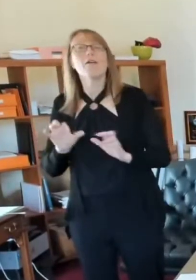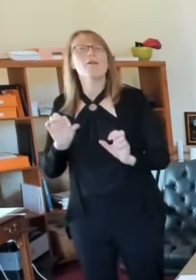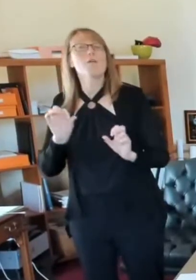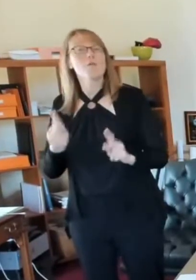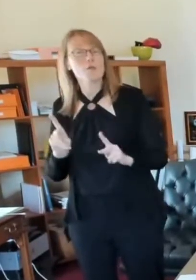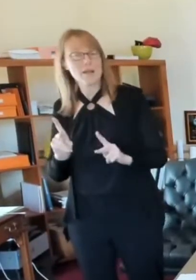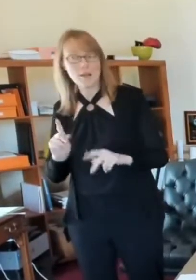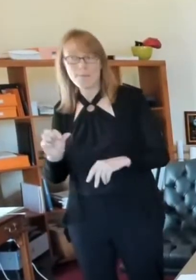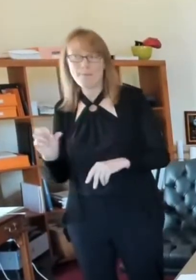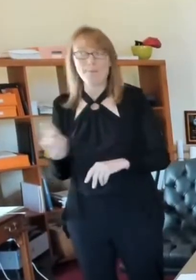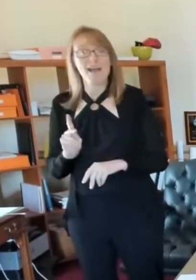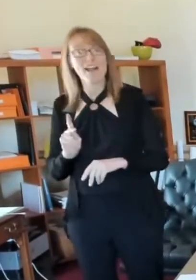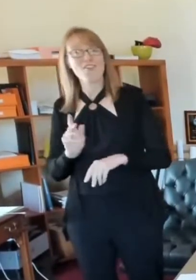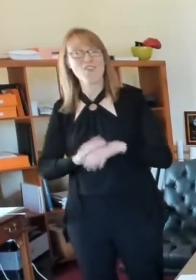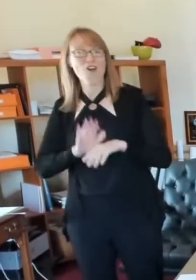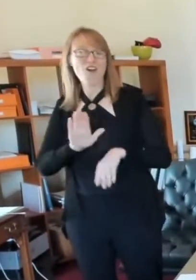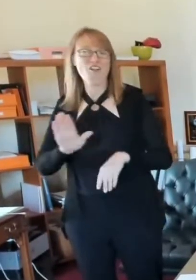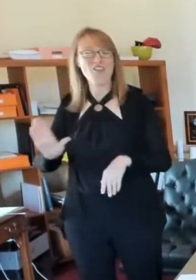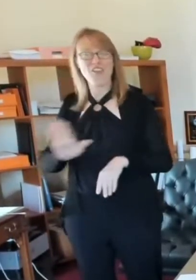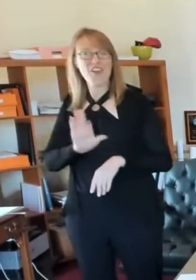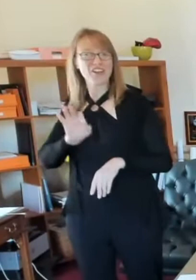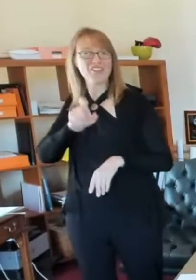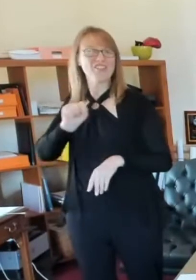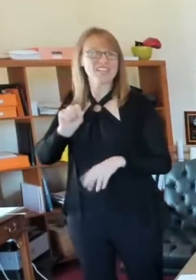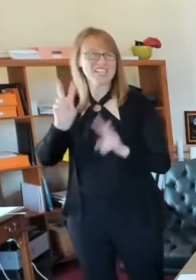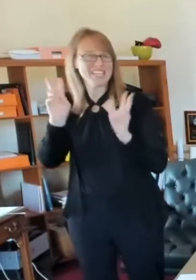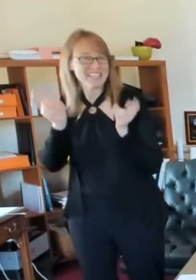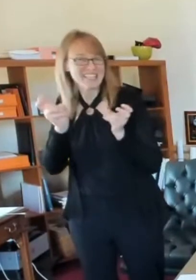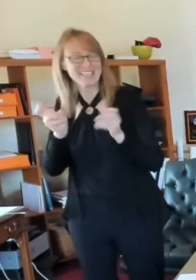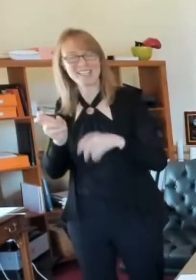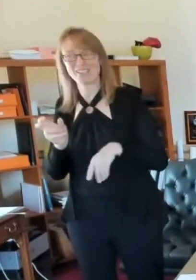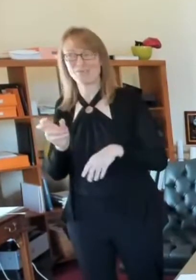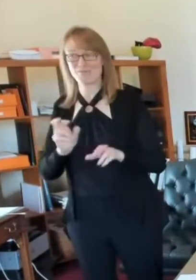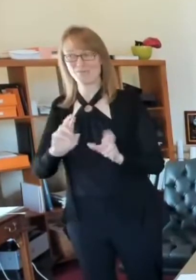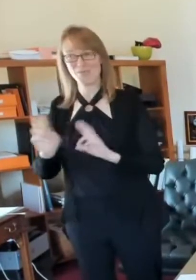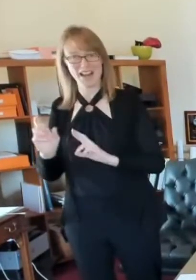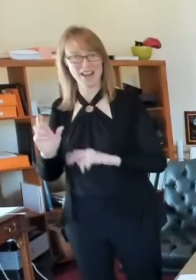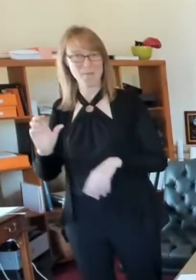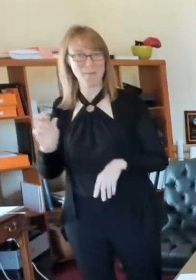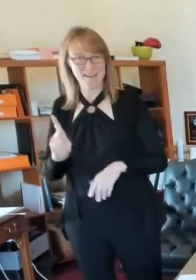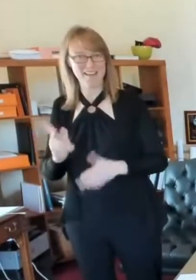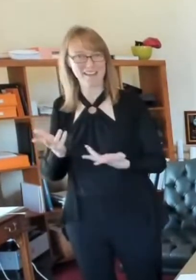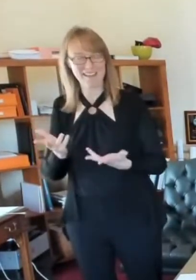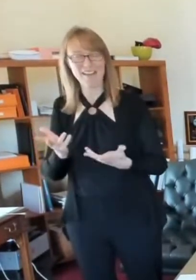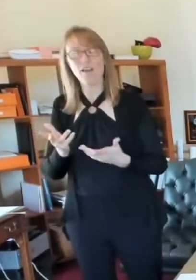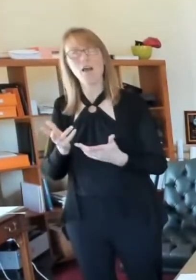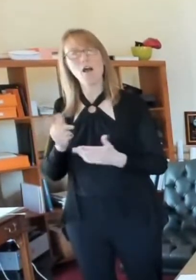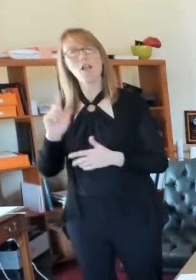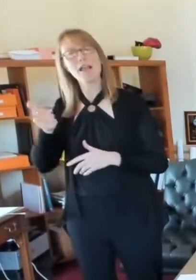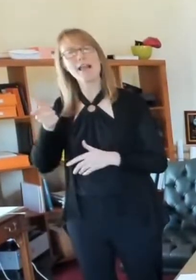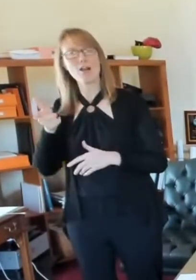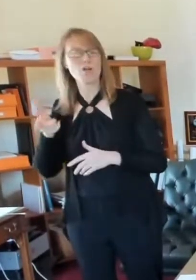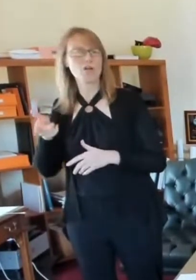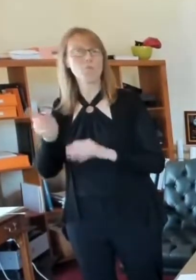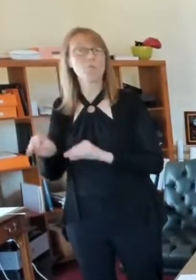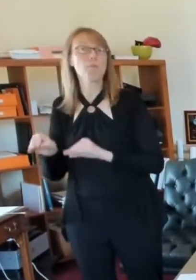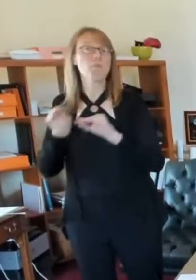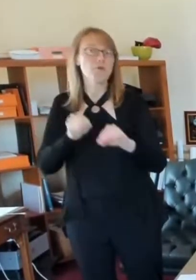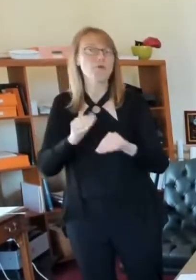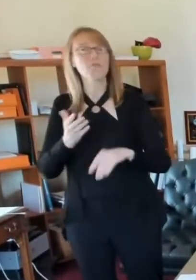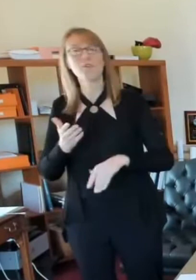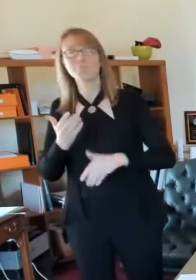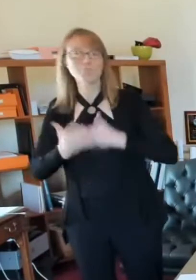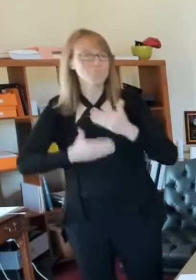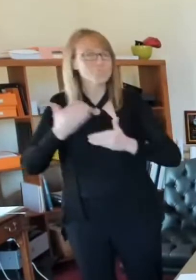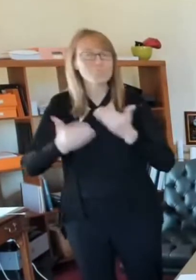into their own apartment or their own house to get back on their feet. So that's just a few great things that are going on in the city of St.